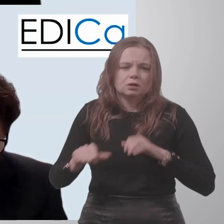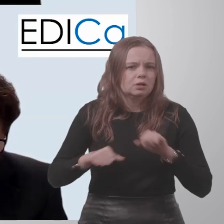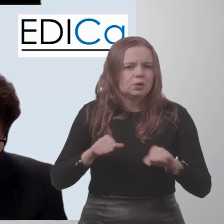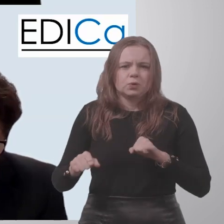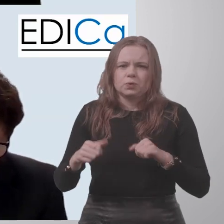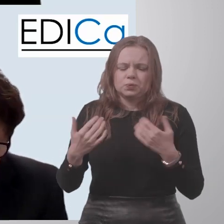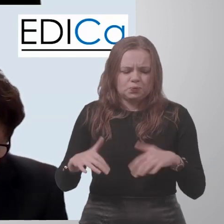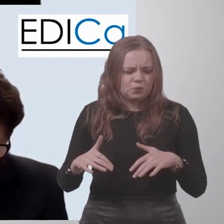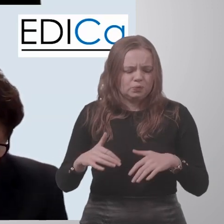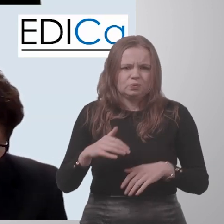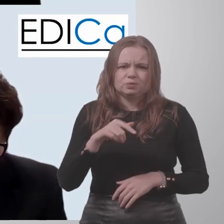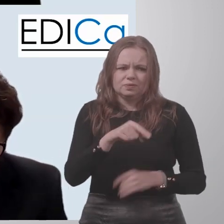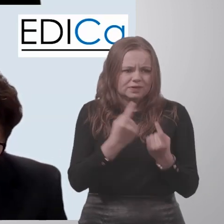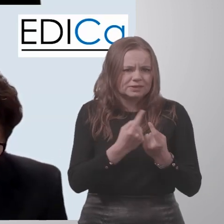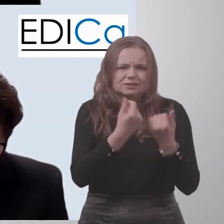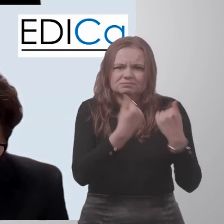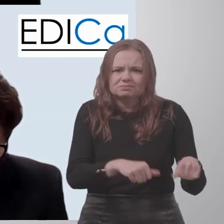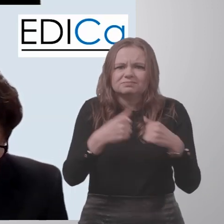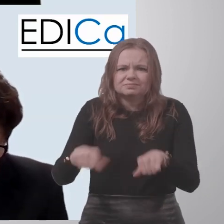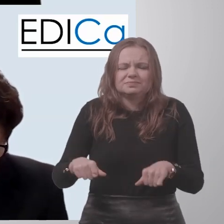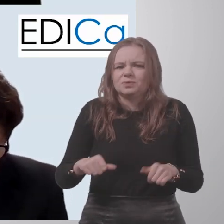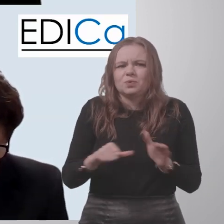things done at times.